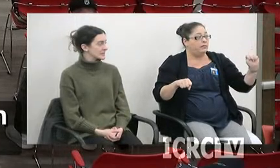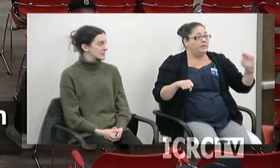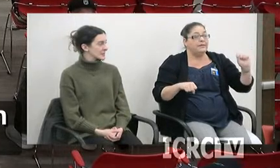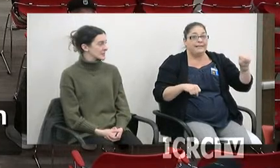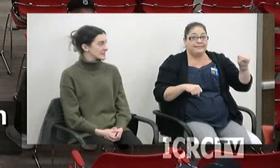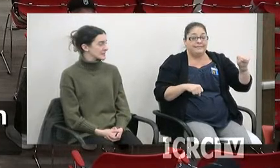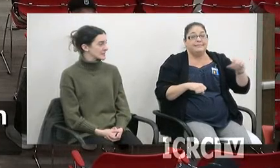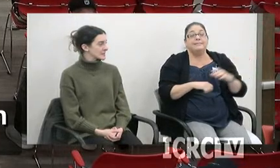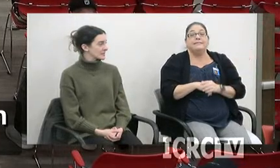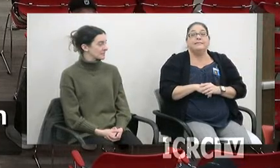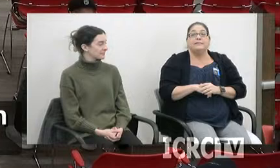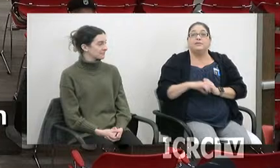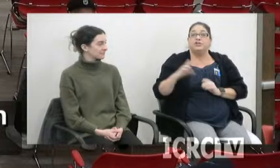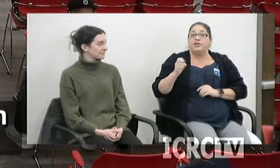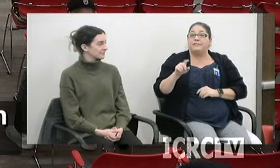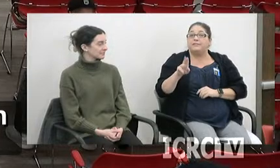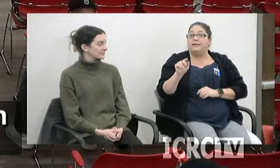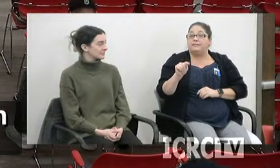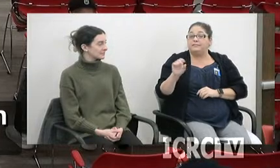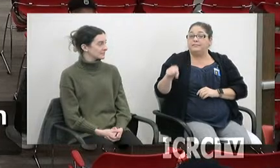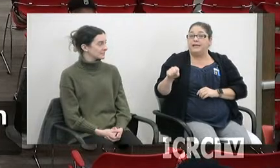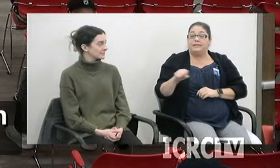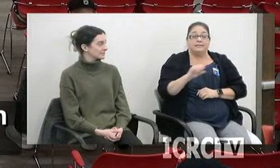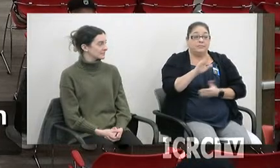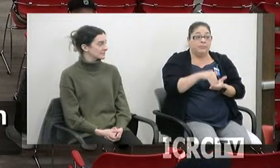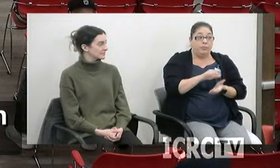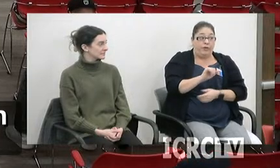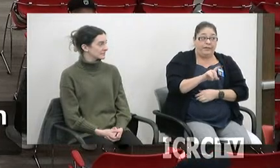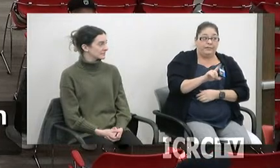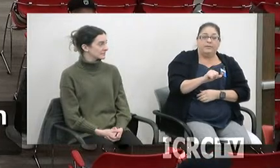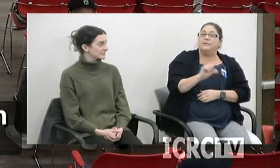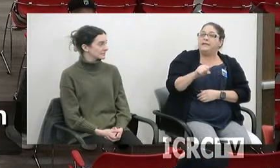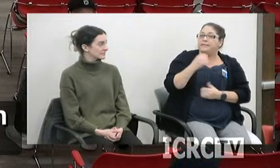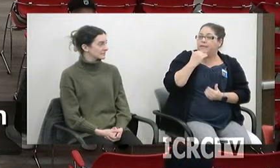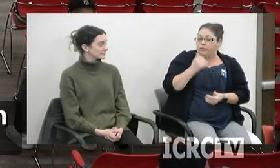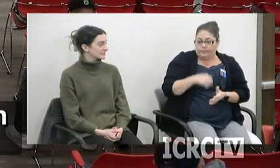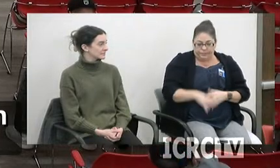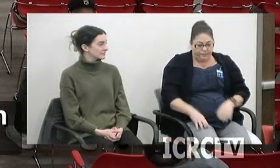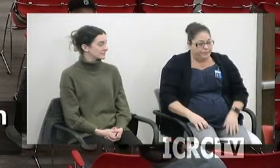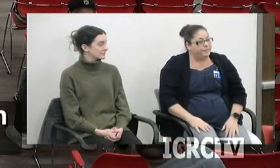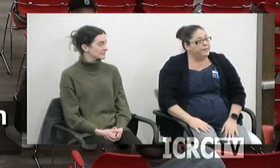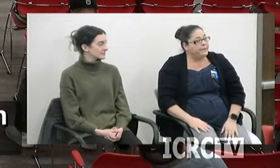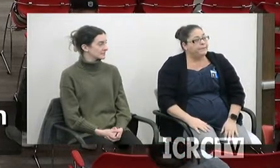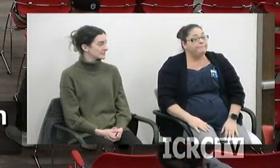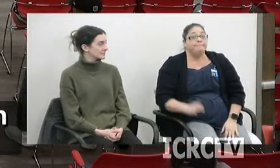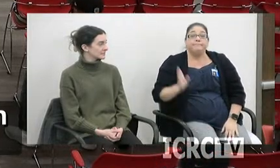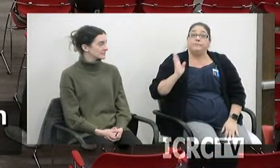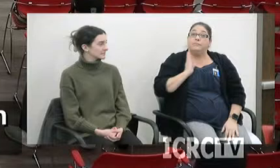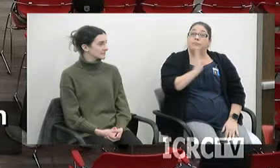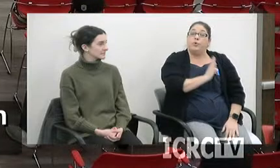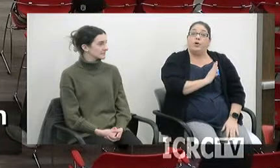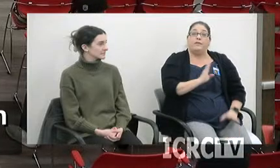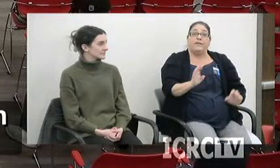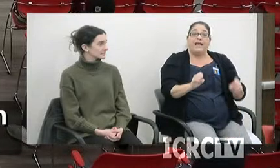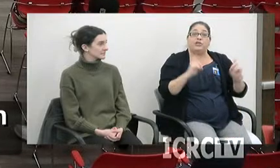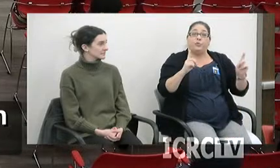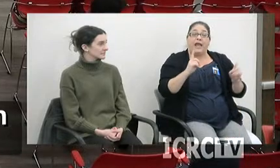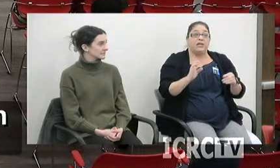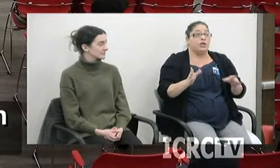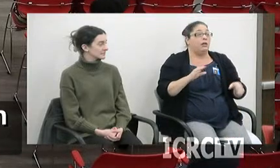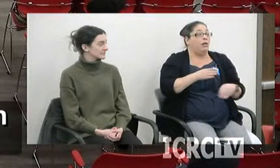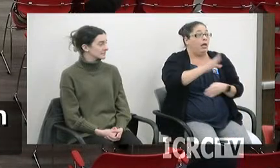Yes. Mrs. Chestnut? Yes. Mr. Miranda? Yes, thank you. Board of Education concluding